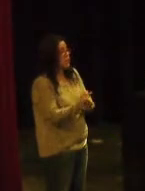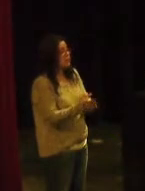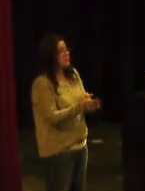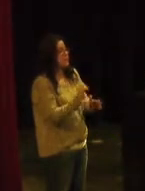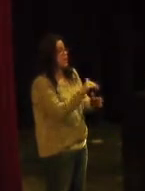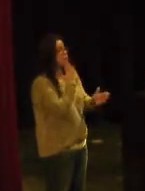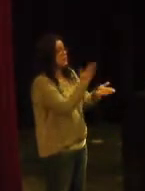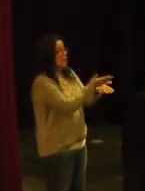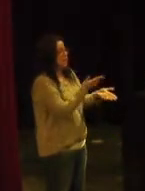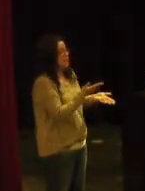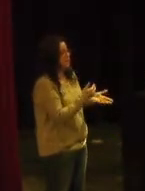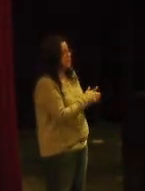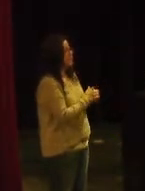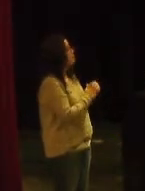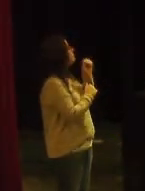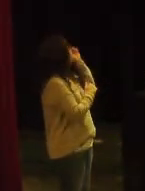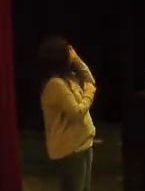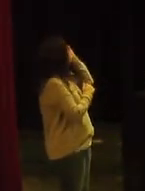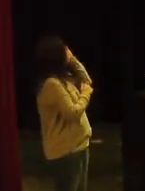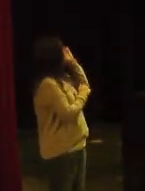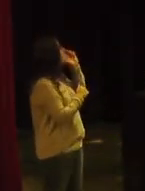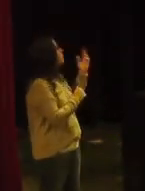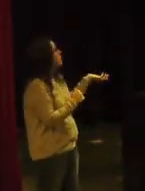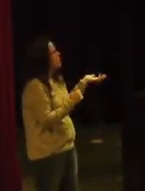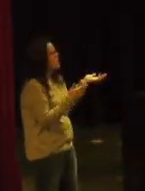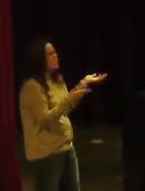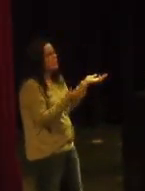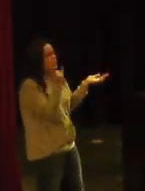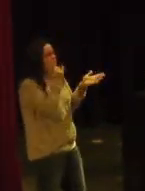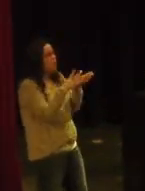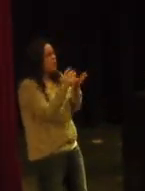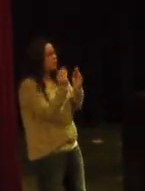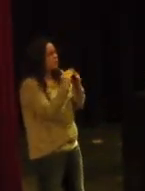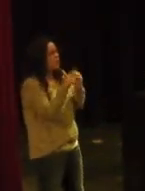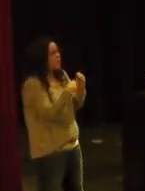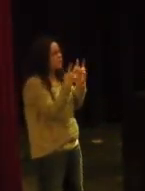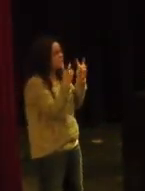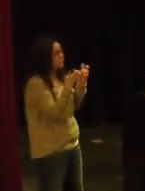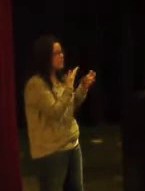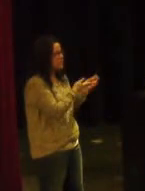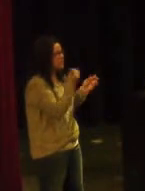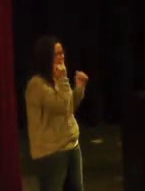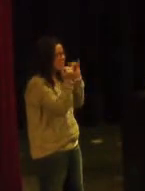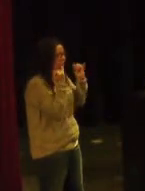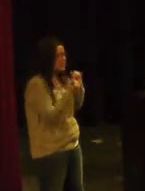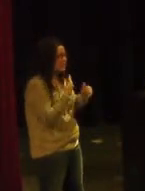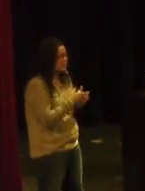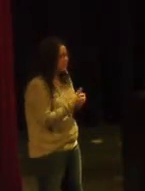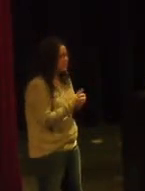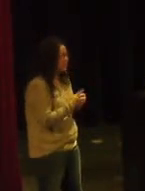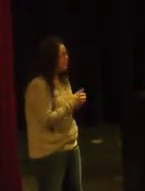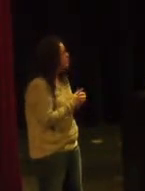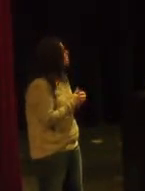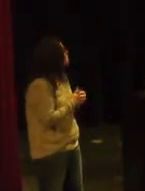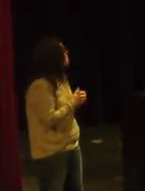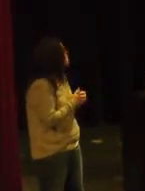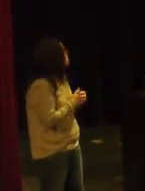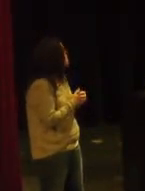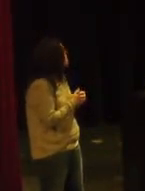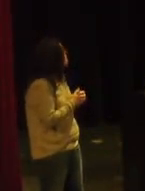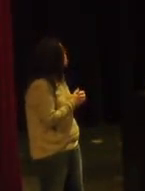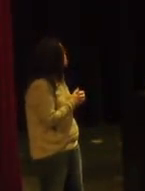Okay, so here's some things if you want to take away. How can I learn more about the subject? Here's some ideas. Shameless plug for Core